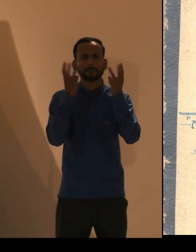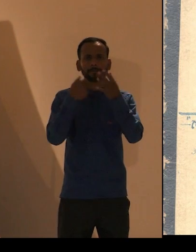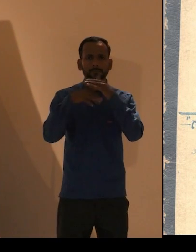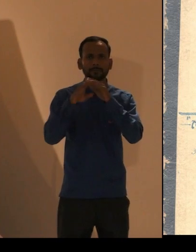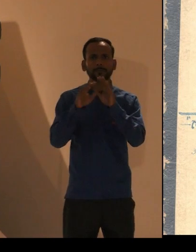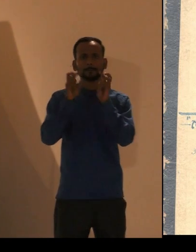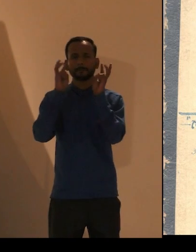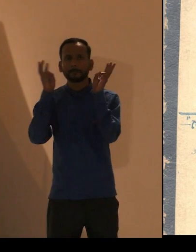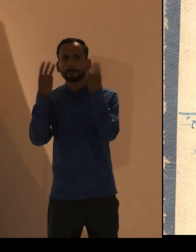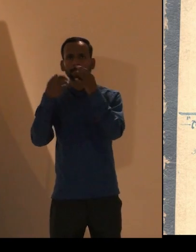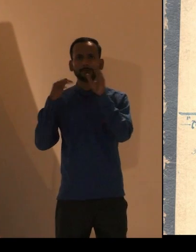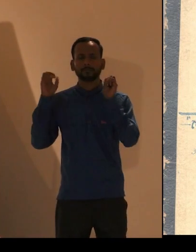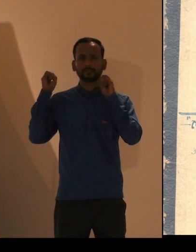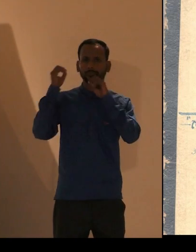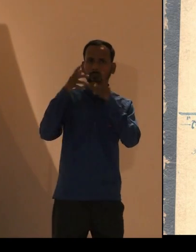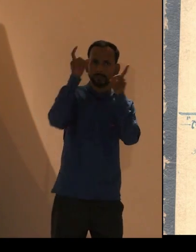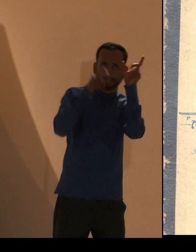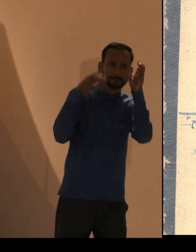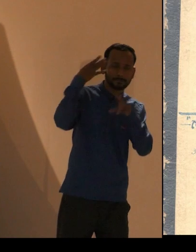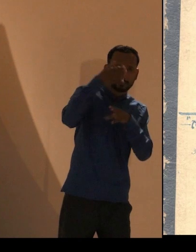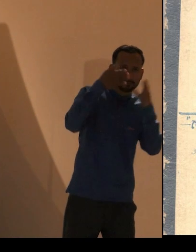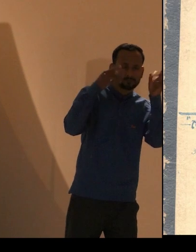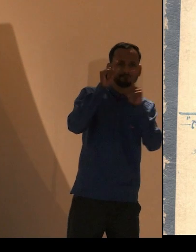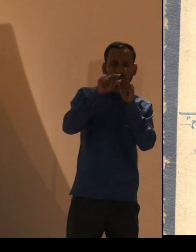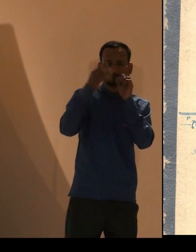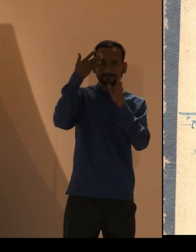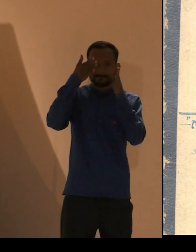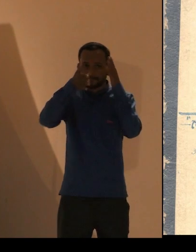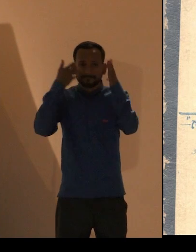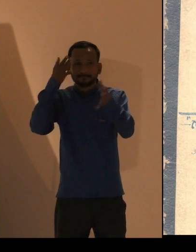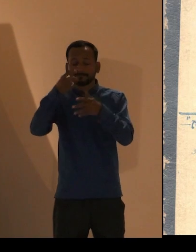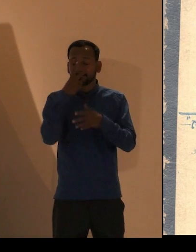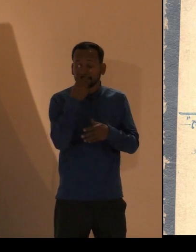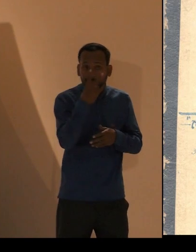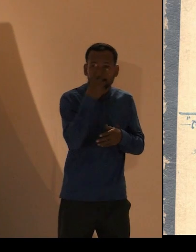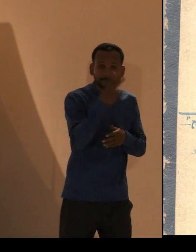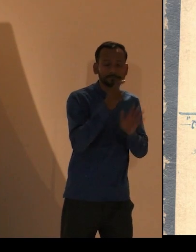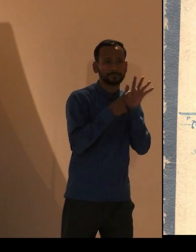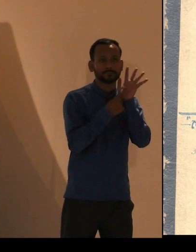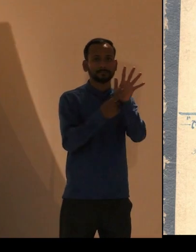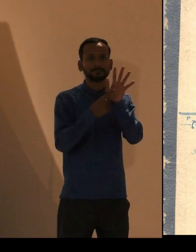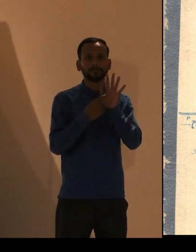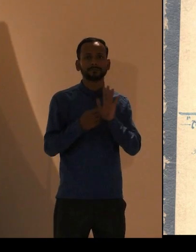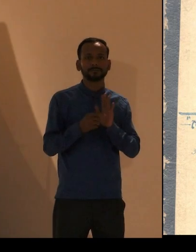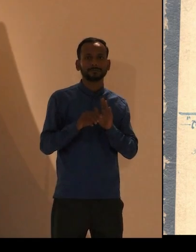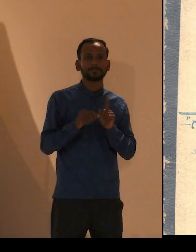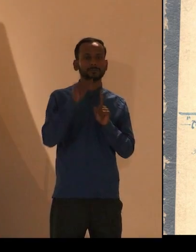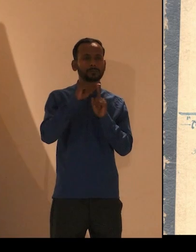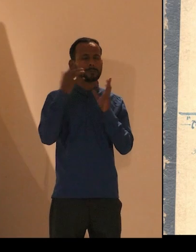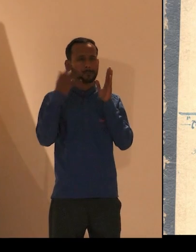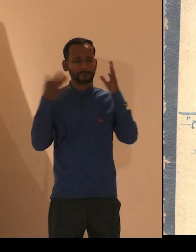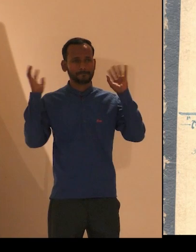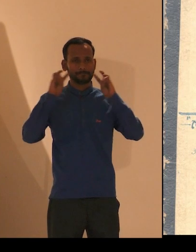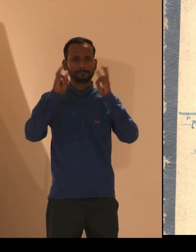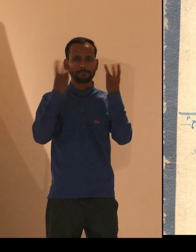collections, we can always do through public programs. And I will just end with just showing you two public programs that we